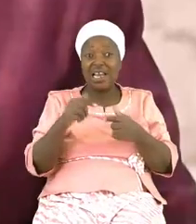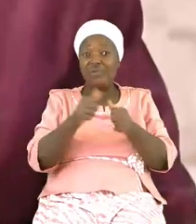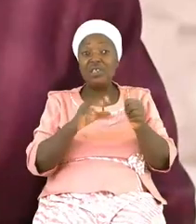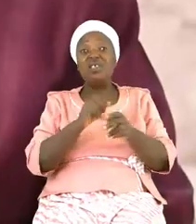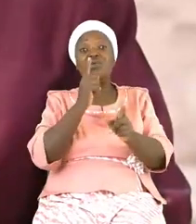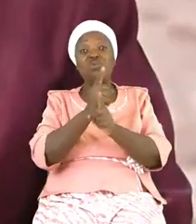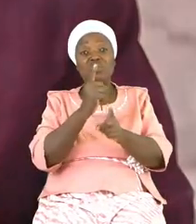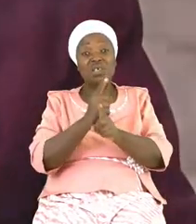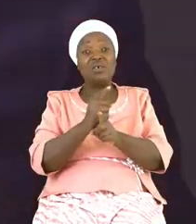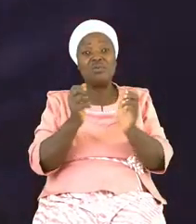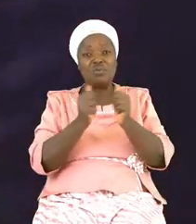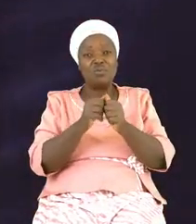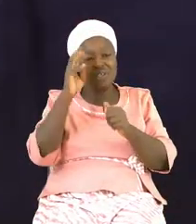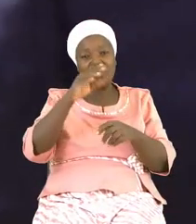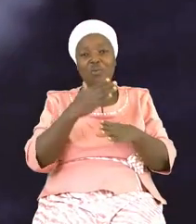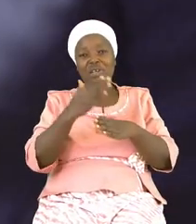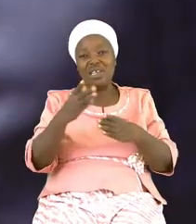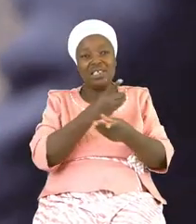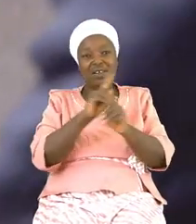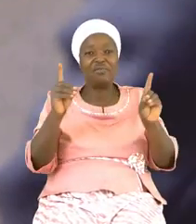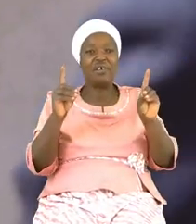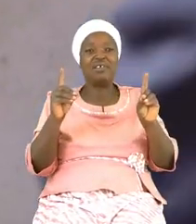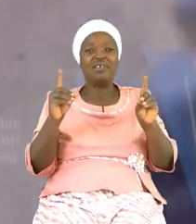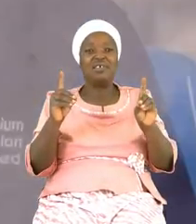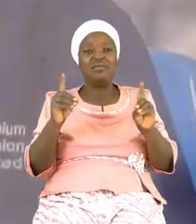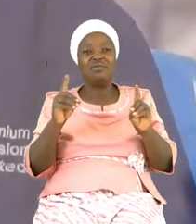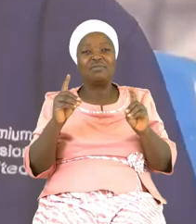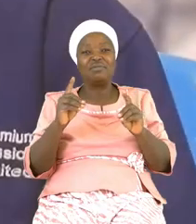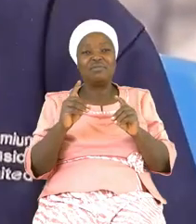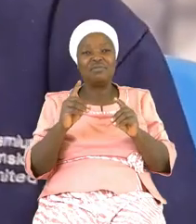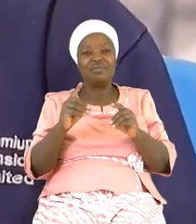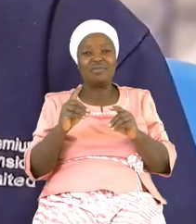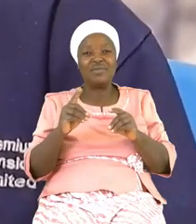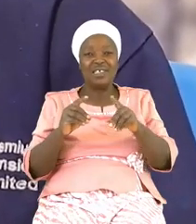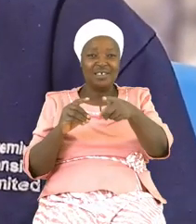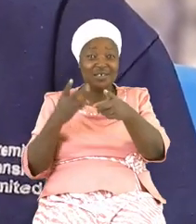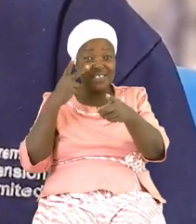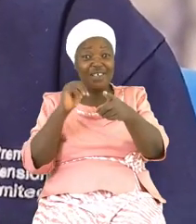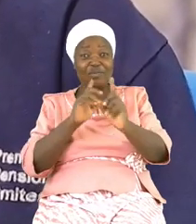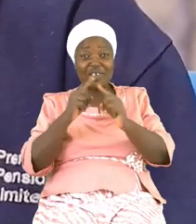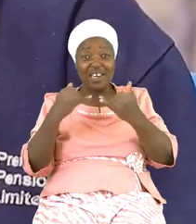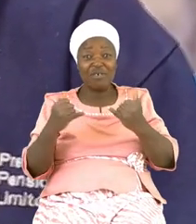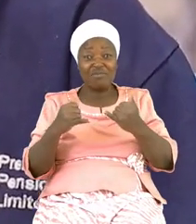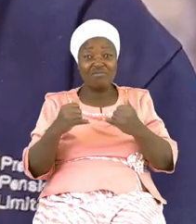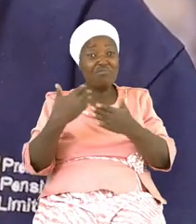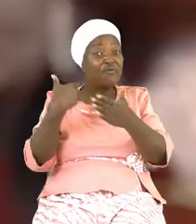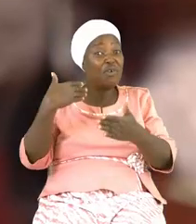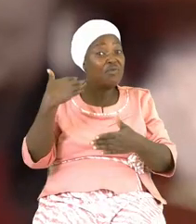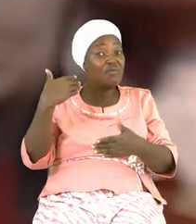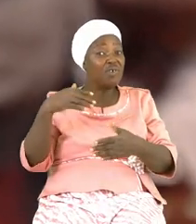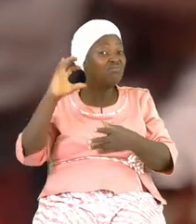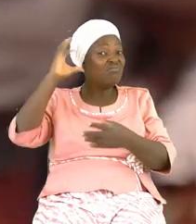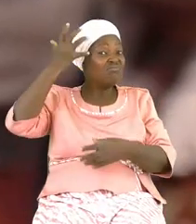he's totally delivered by the grace of God. My name is Tosan Dennis. I want to be a good